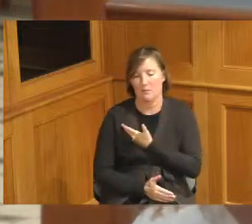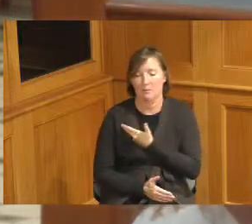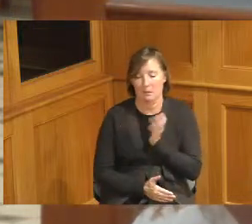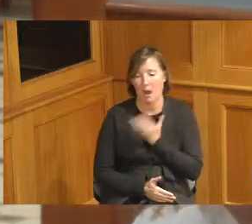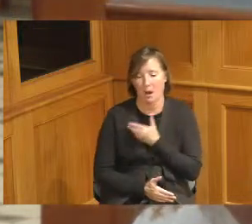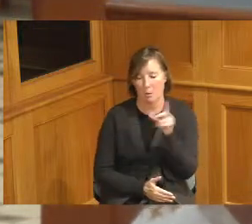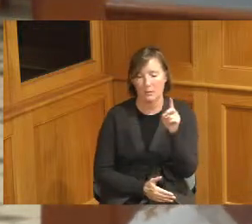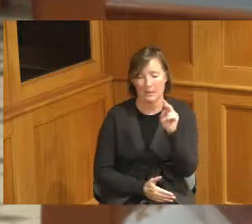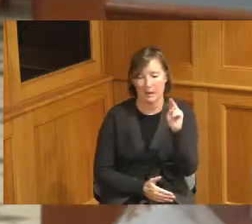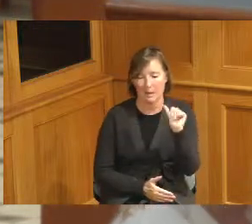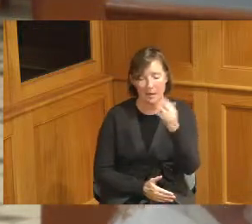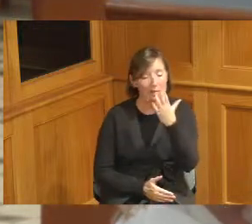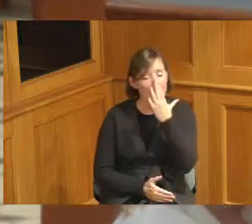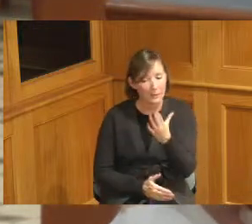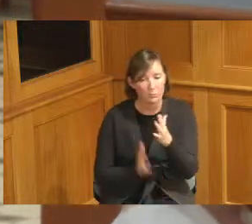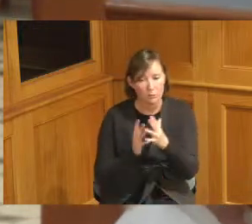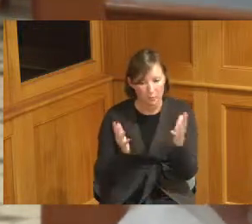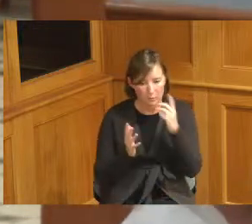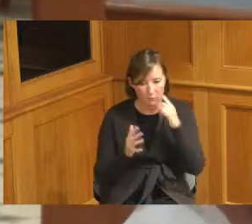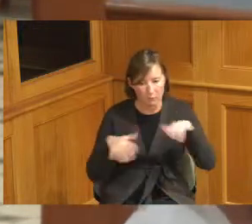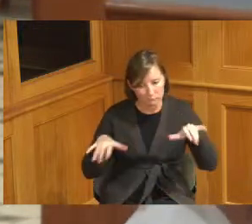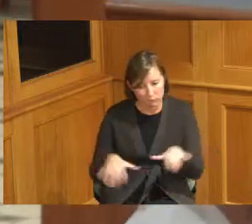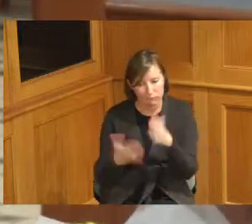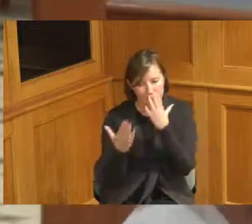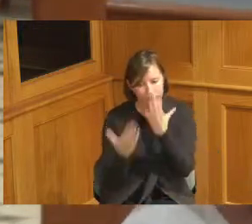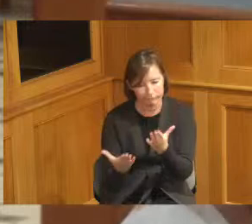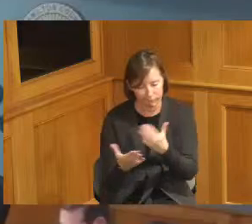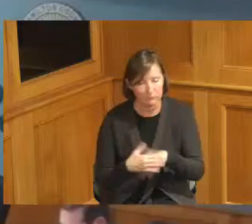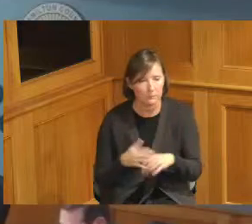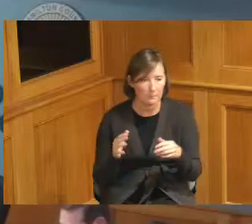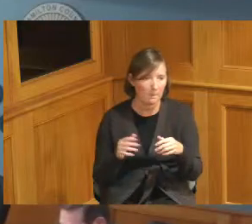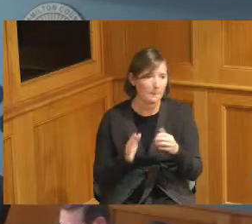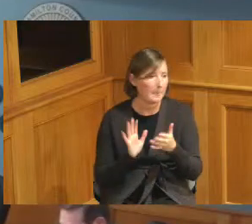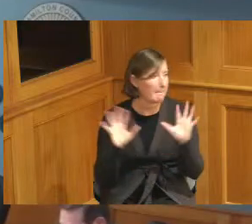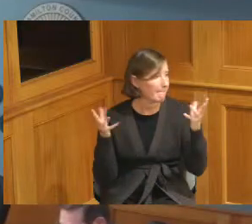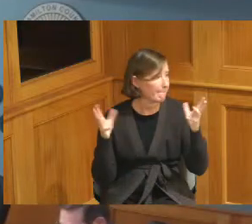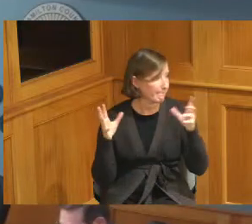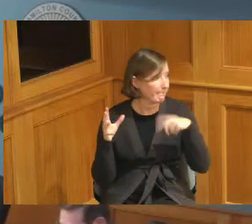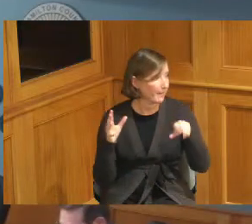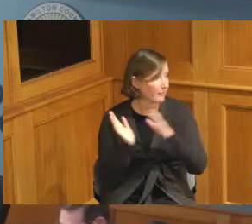on, and your staff. Yeah. Thank you very much. Thank you. Thank you.